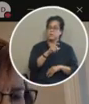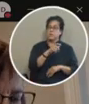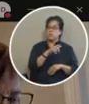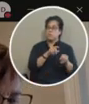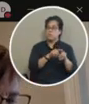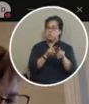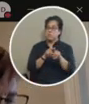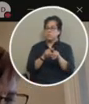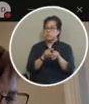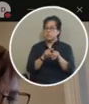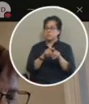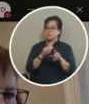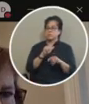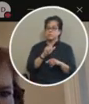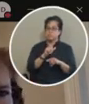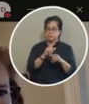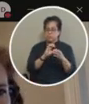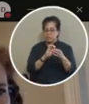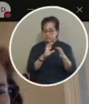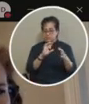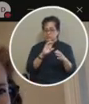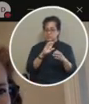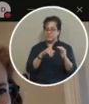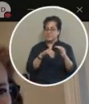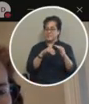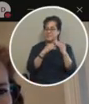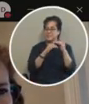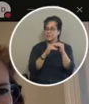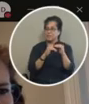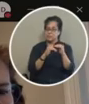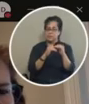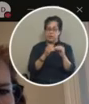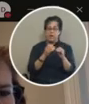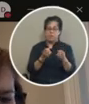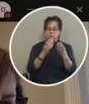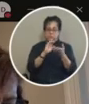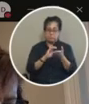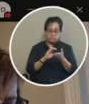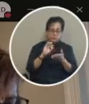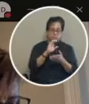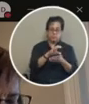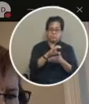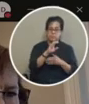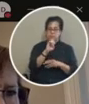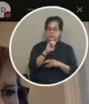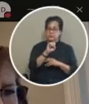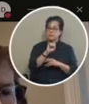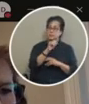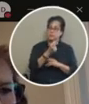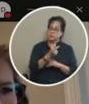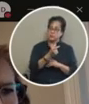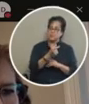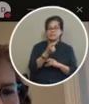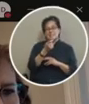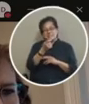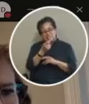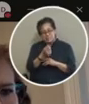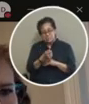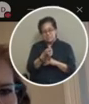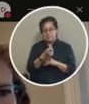also lifted the cap in terms of what we are able to allocate directly to emergency shelters. And that's a little